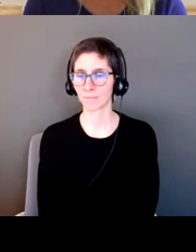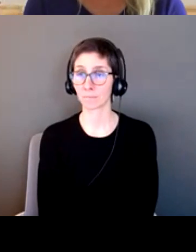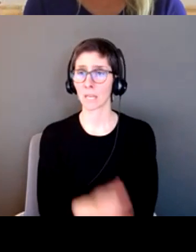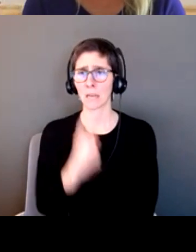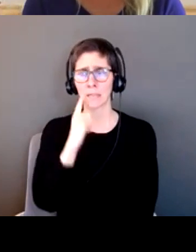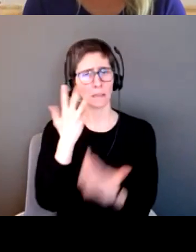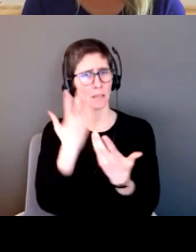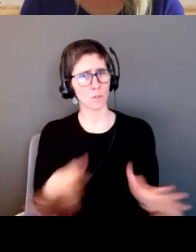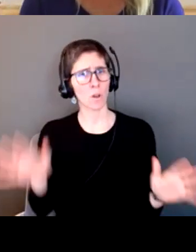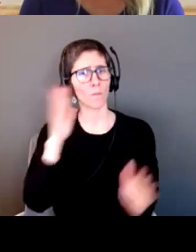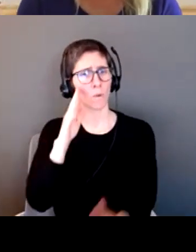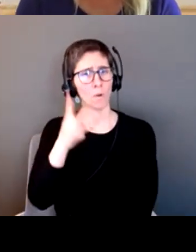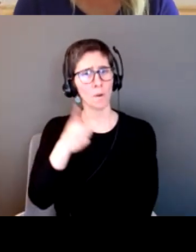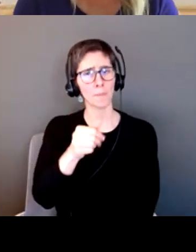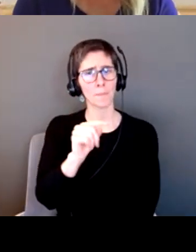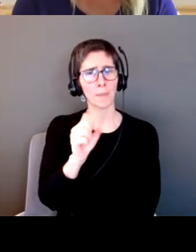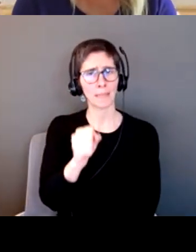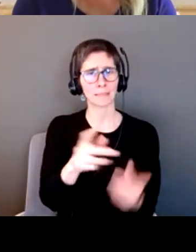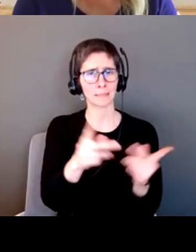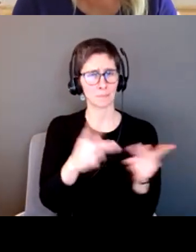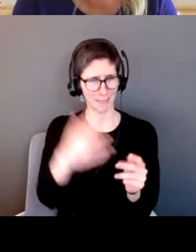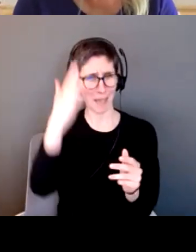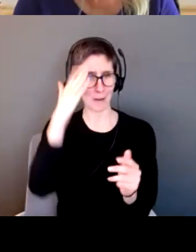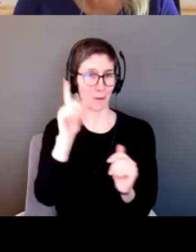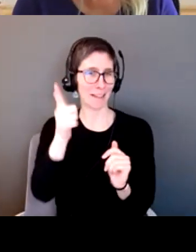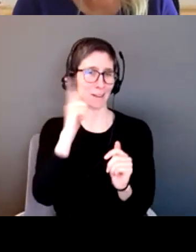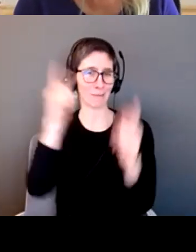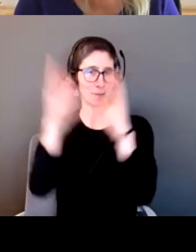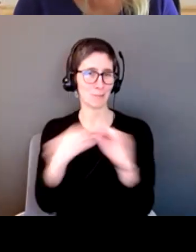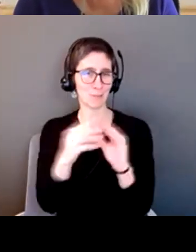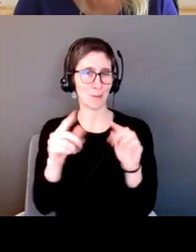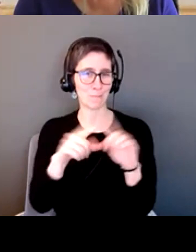We'll come back to some storytelling, I hear, Margaret. So I'll turn it over to the next person.